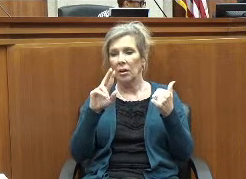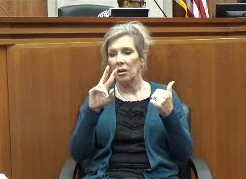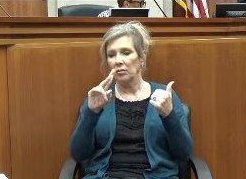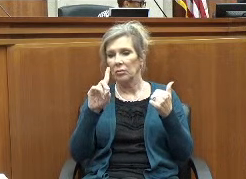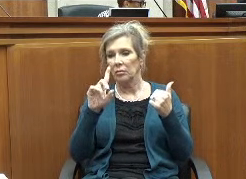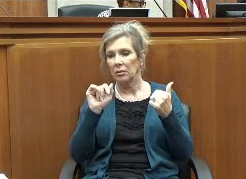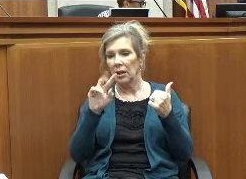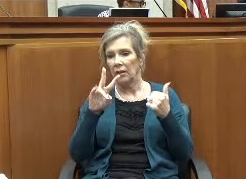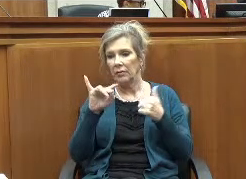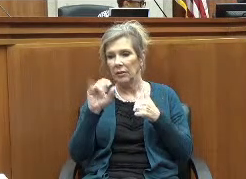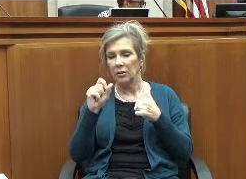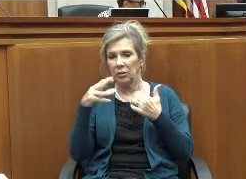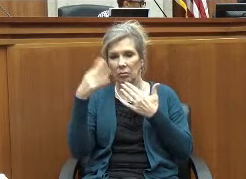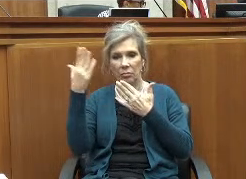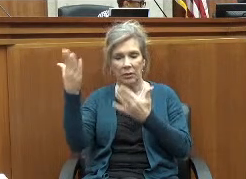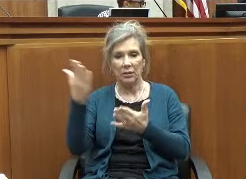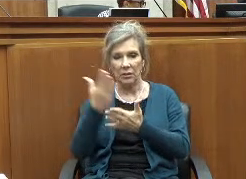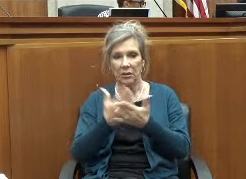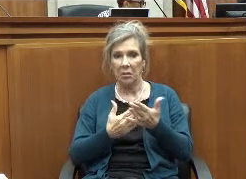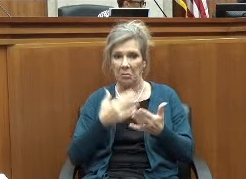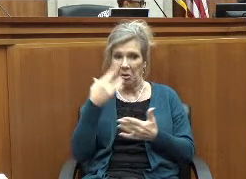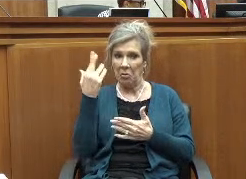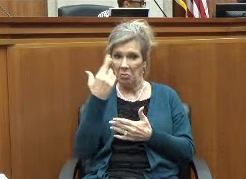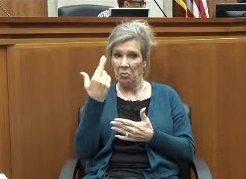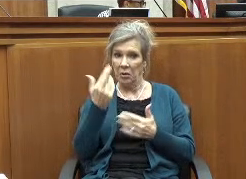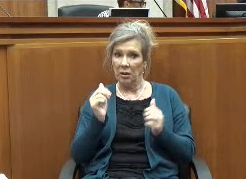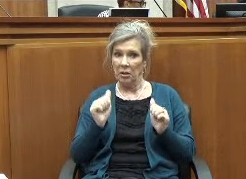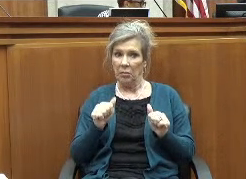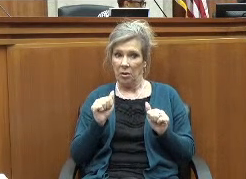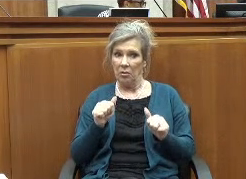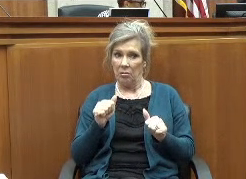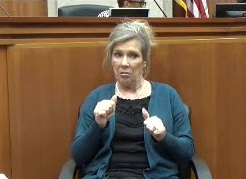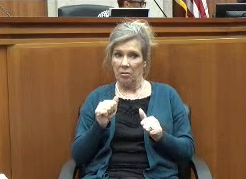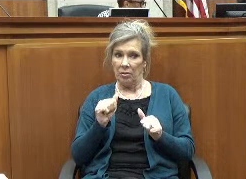some reasonable issues that we should address.